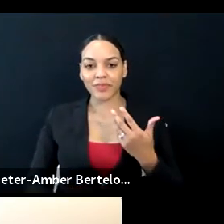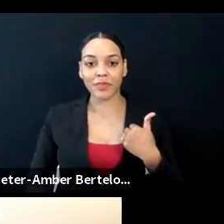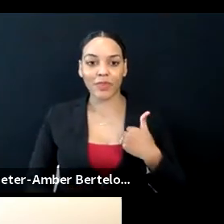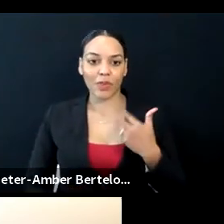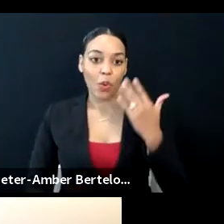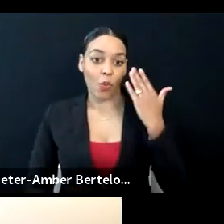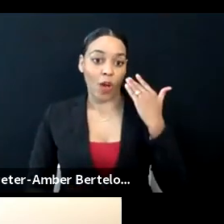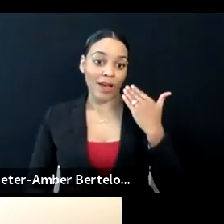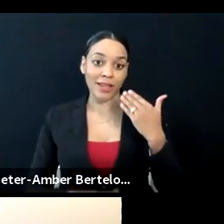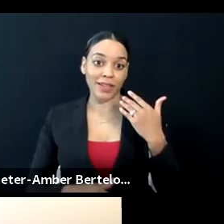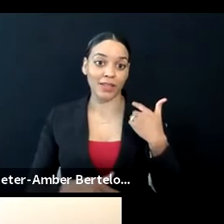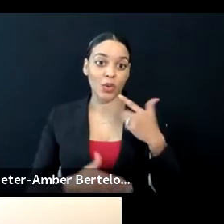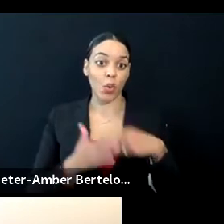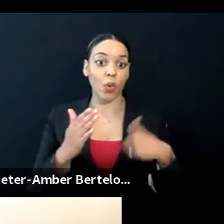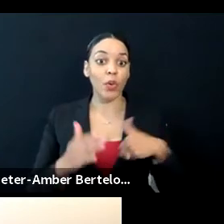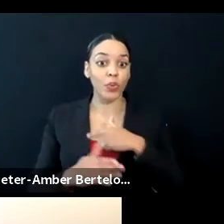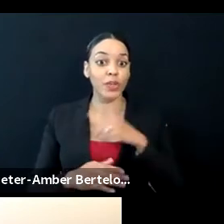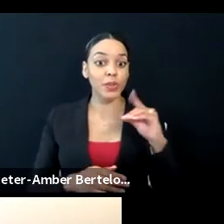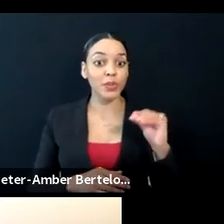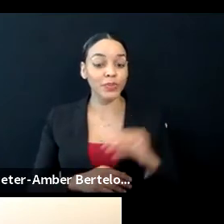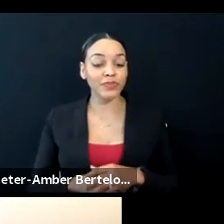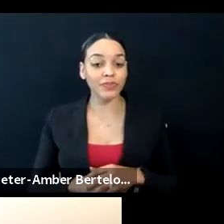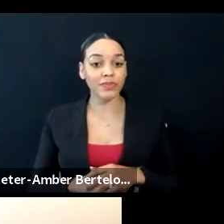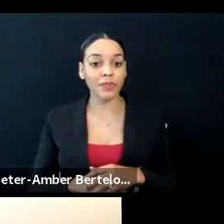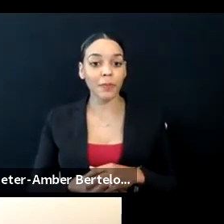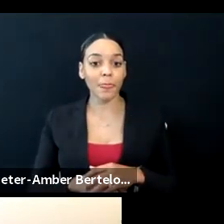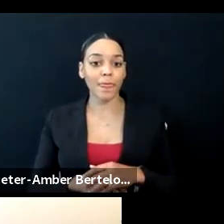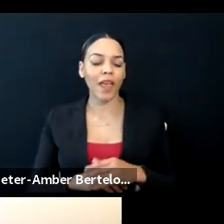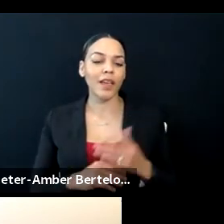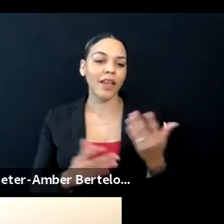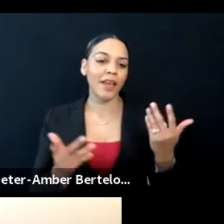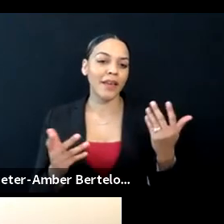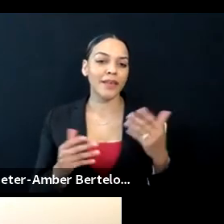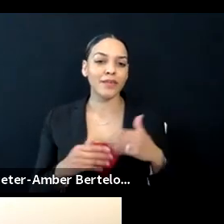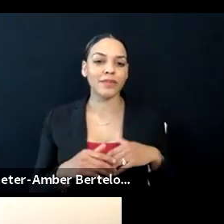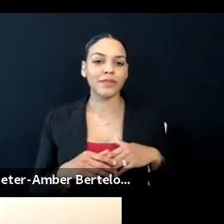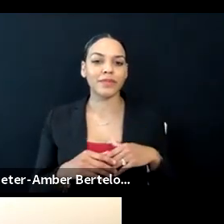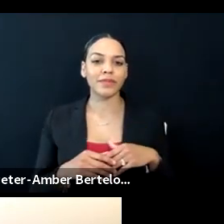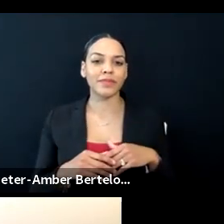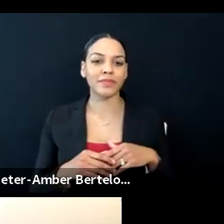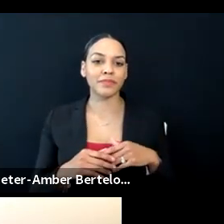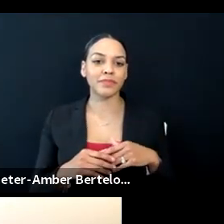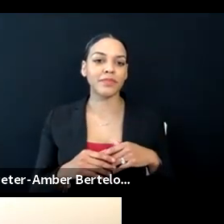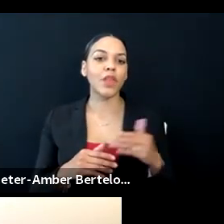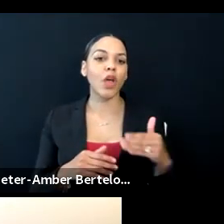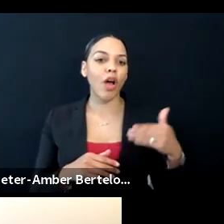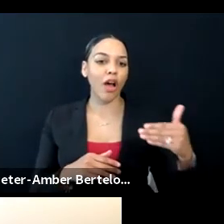do, and so often it comes from a place of like,